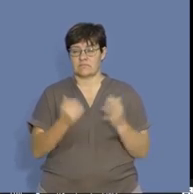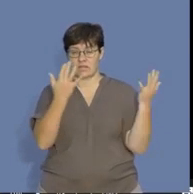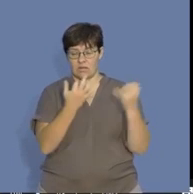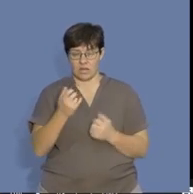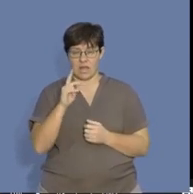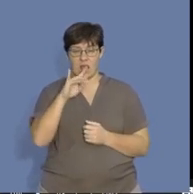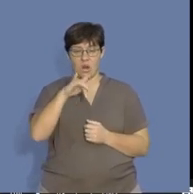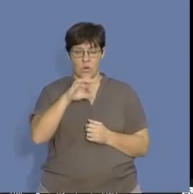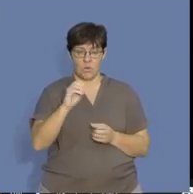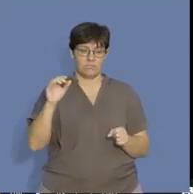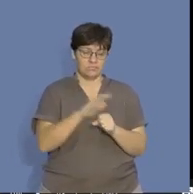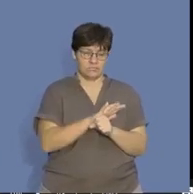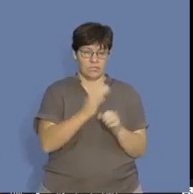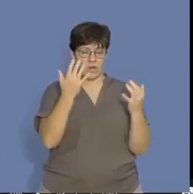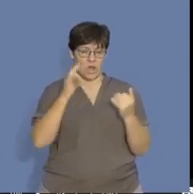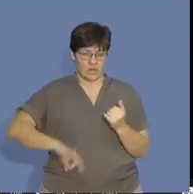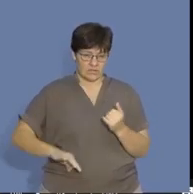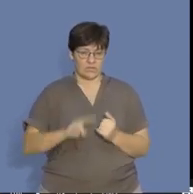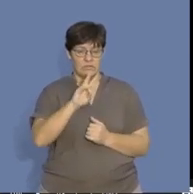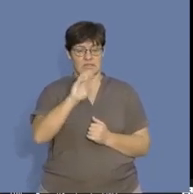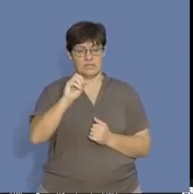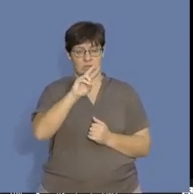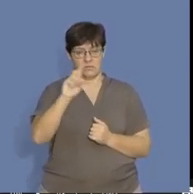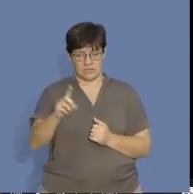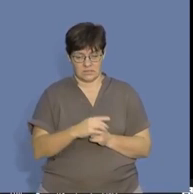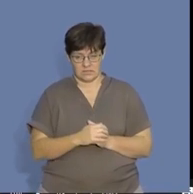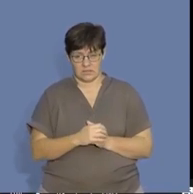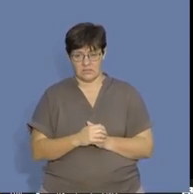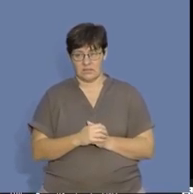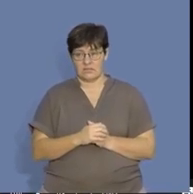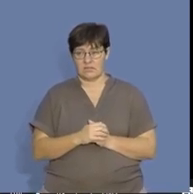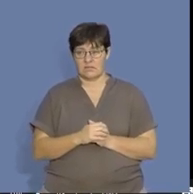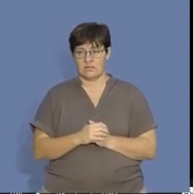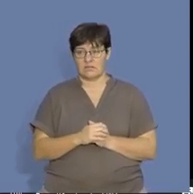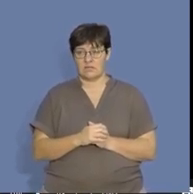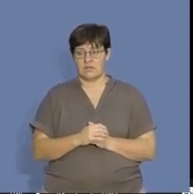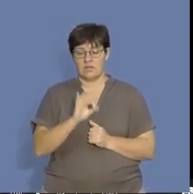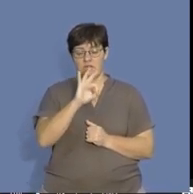And let's calculate Kylo's total earnings for 2021. So